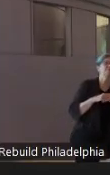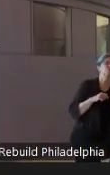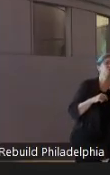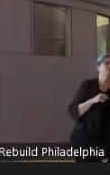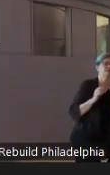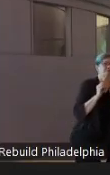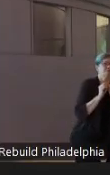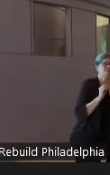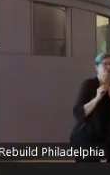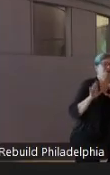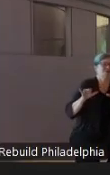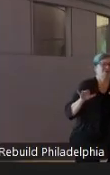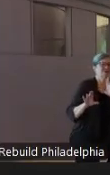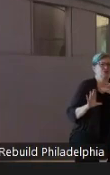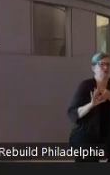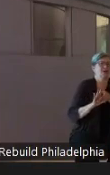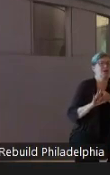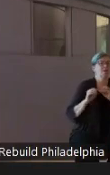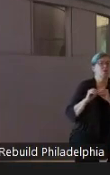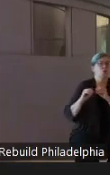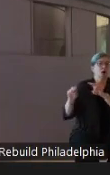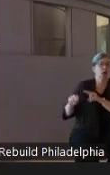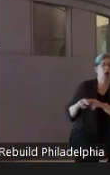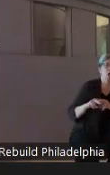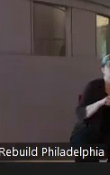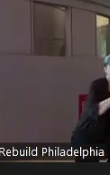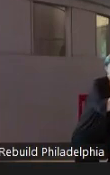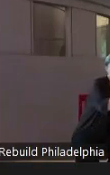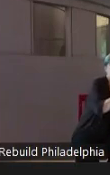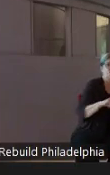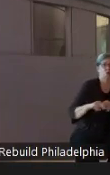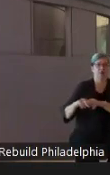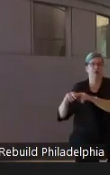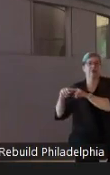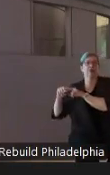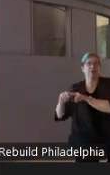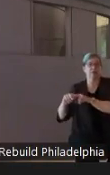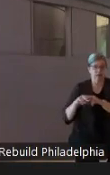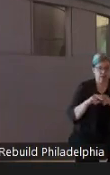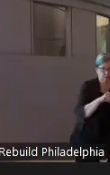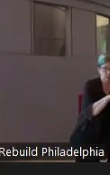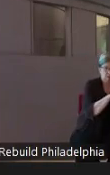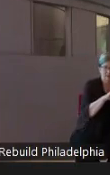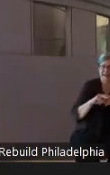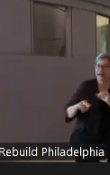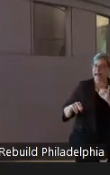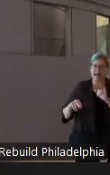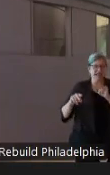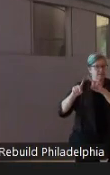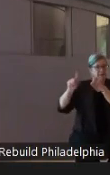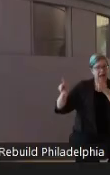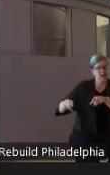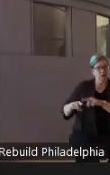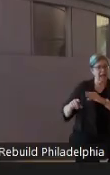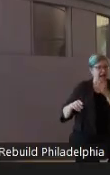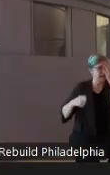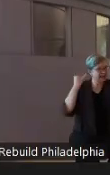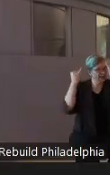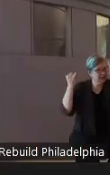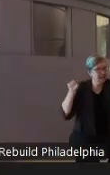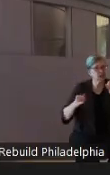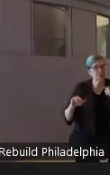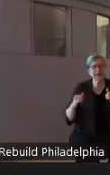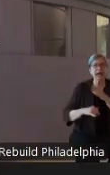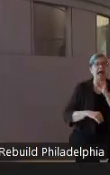more children are on there, the more it glides back and forth. And it also has panels and imagination play and climbing.